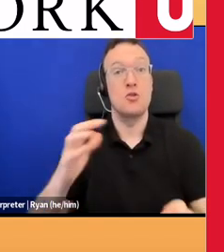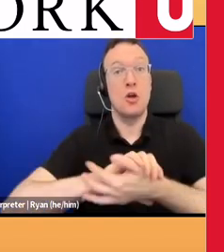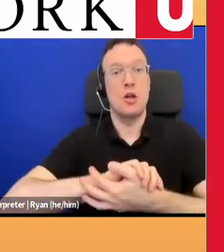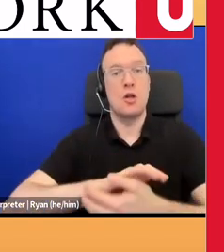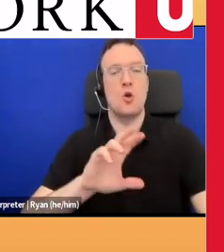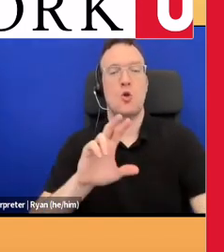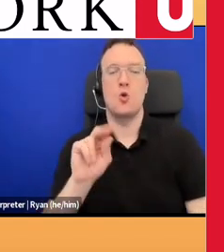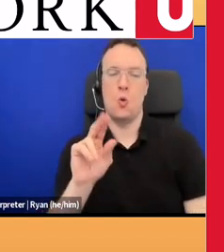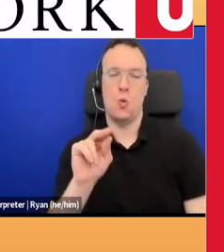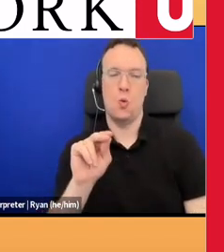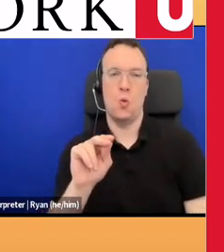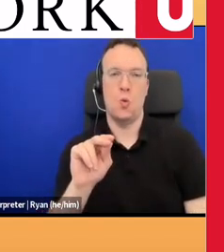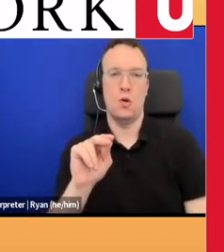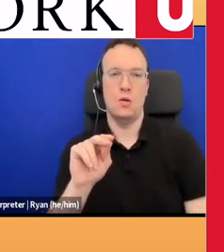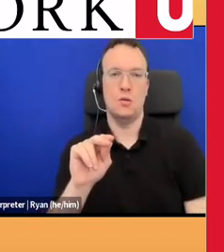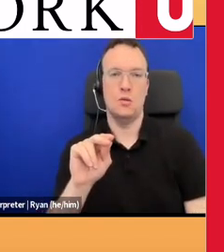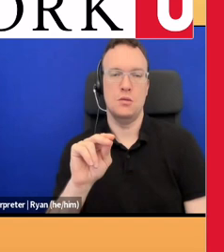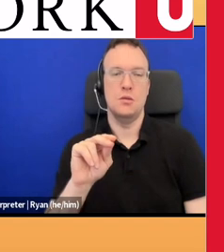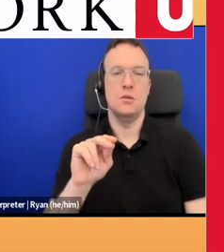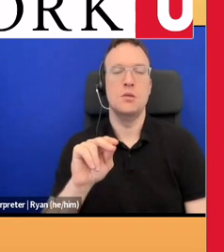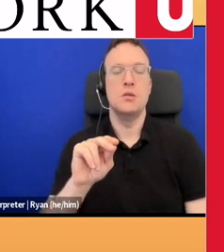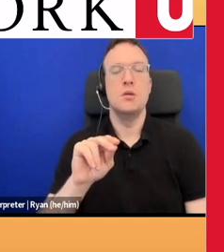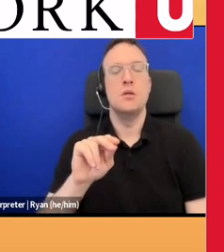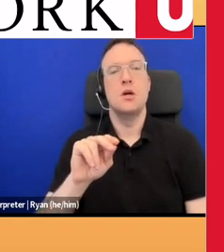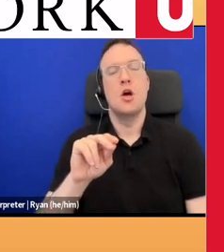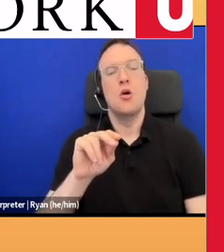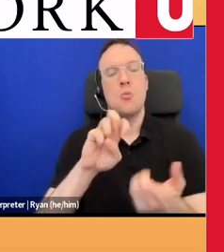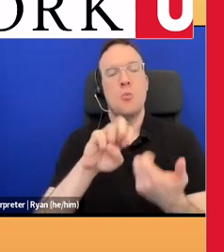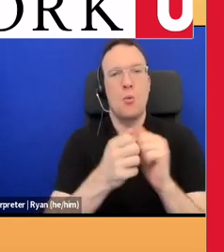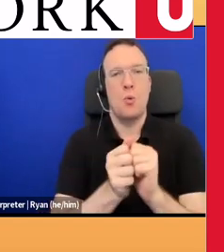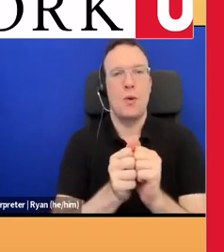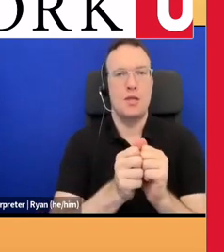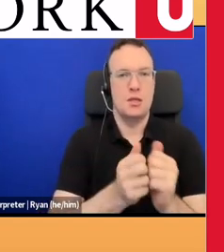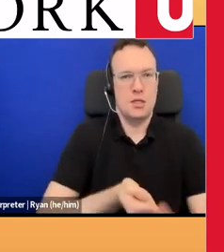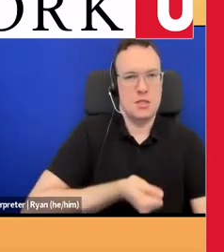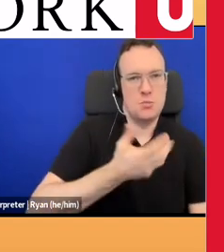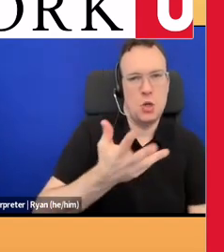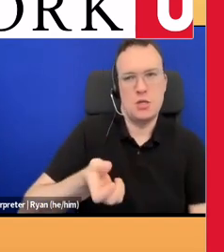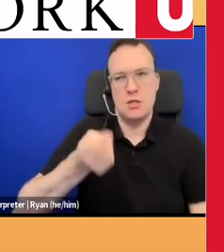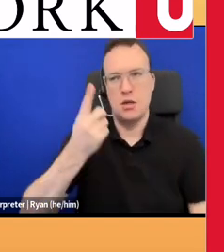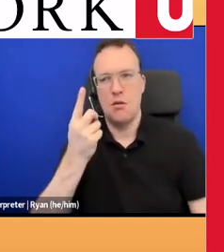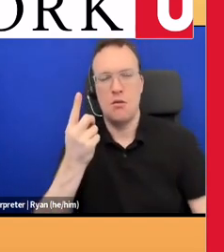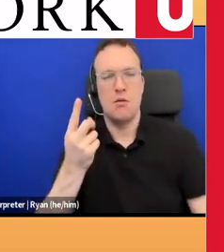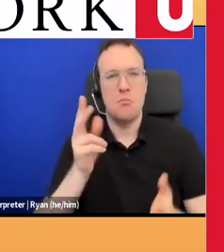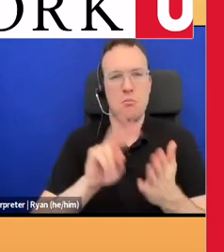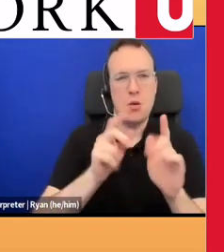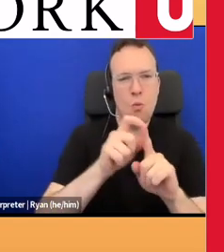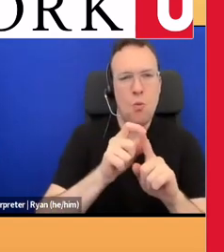but rather the result of competing expressions and understandings of solidarity.